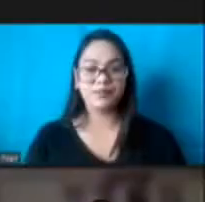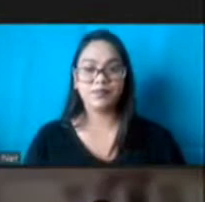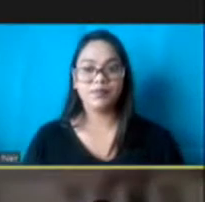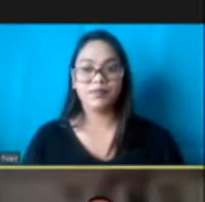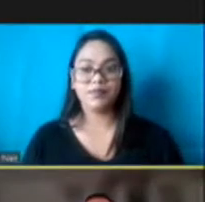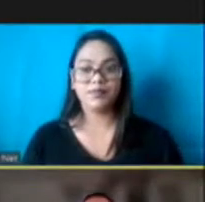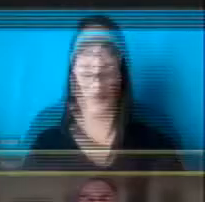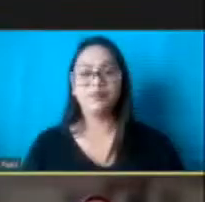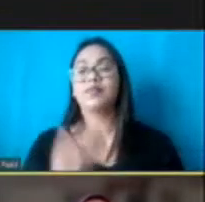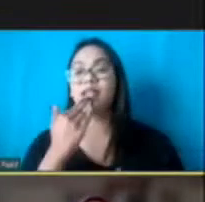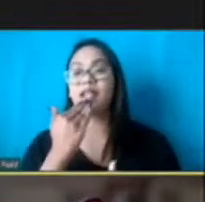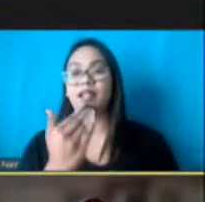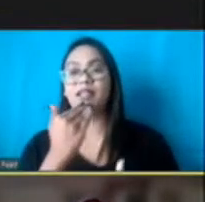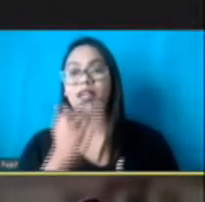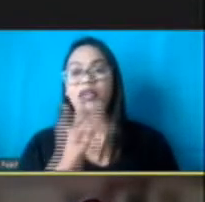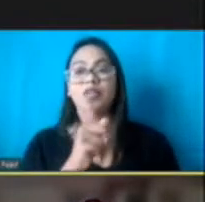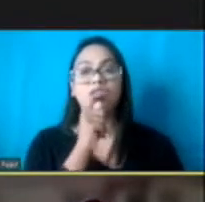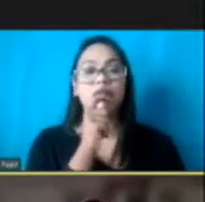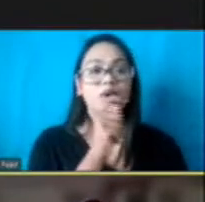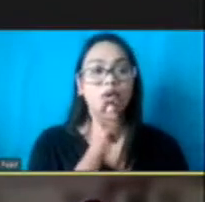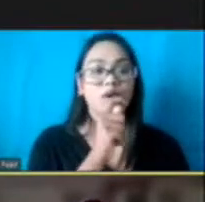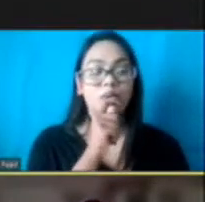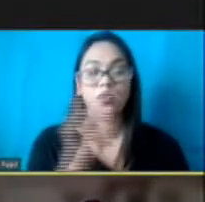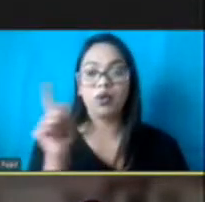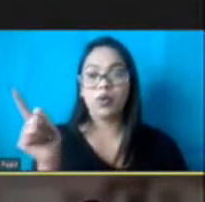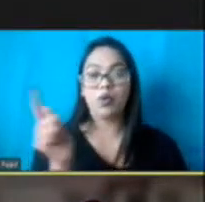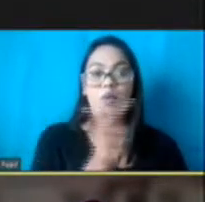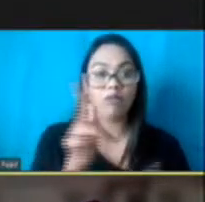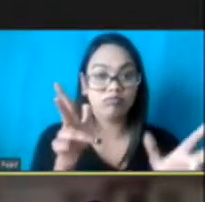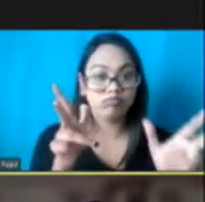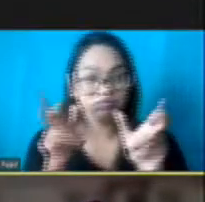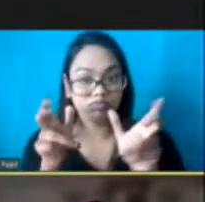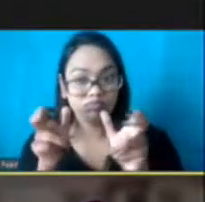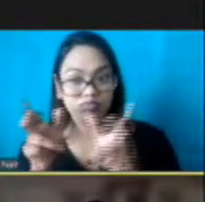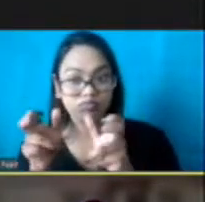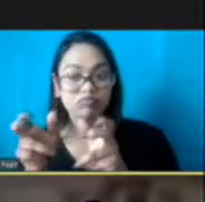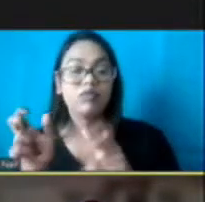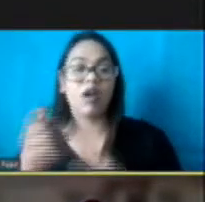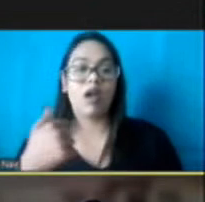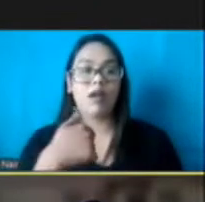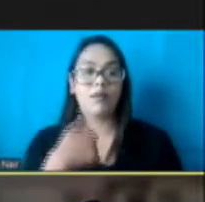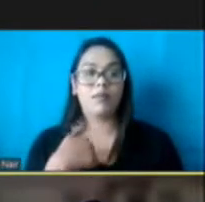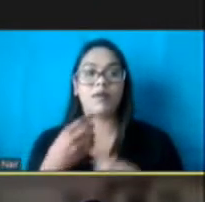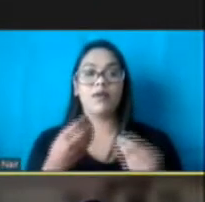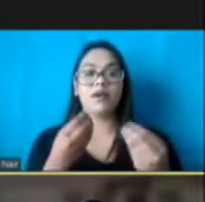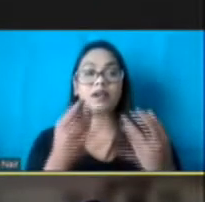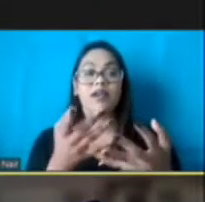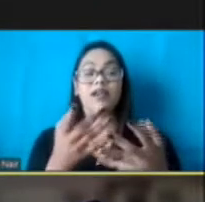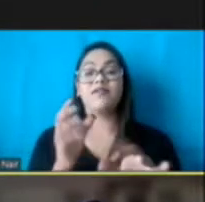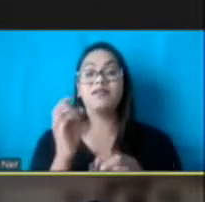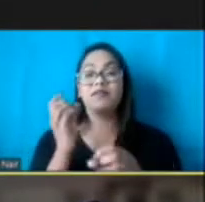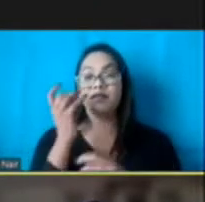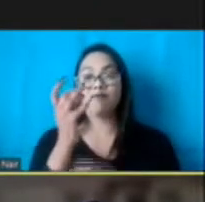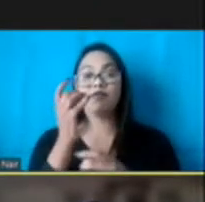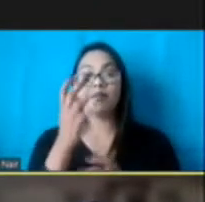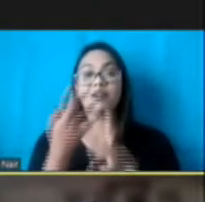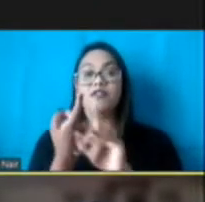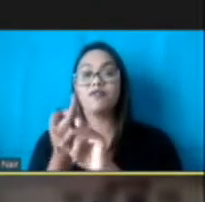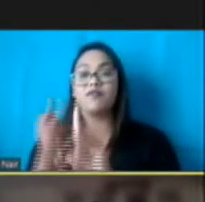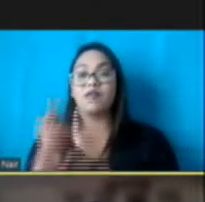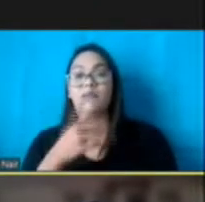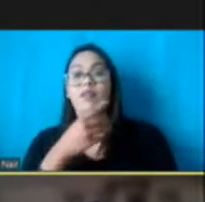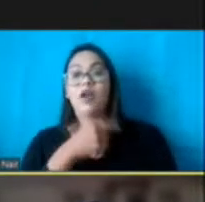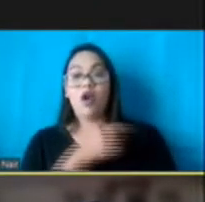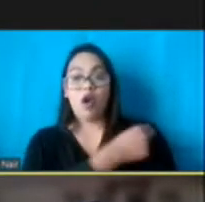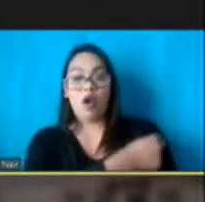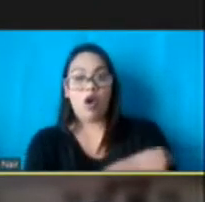Thank you so much, and good morning to all the viewers. I will give you some data from DATCOV, the hospital surveillance for